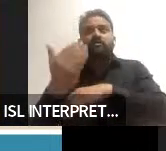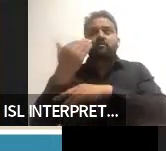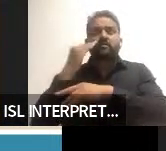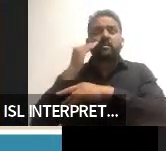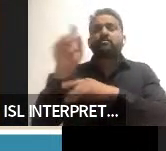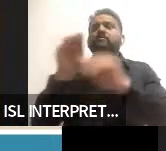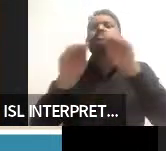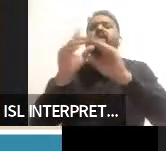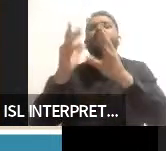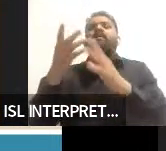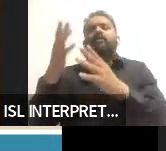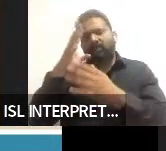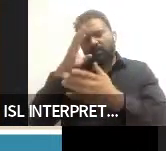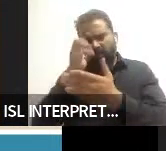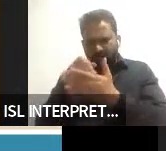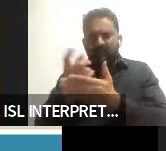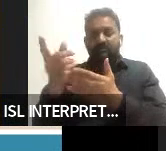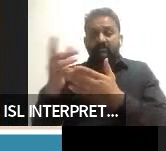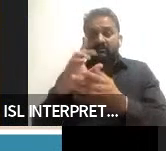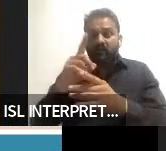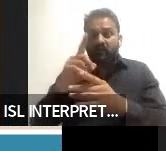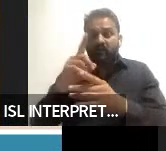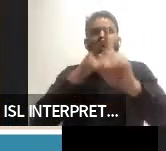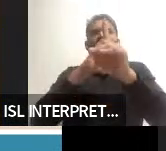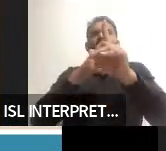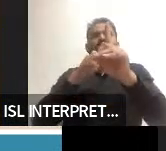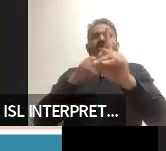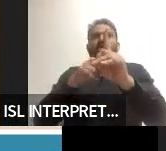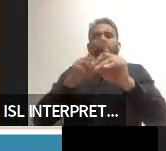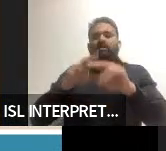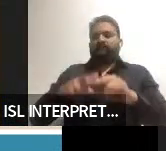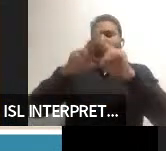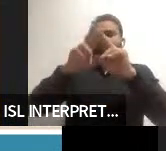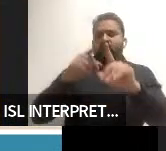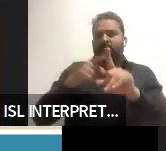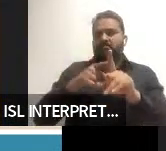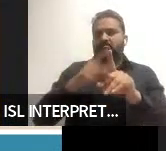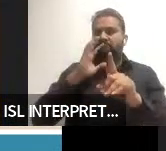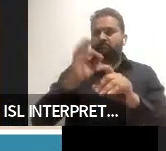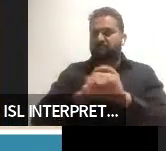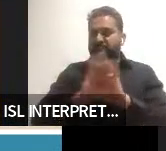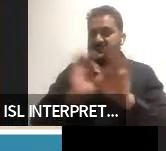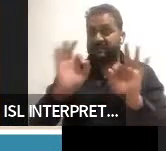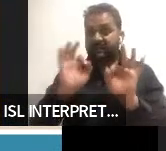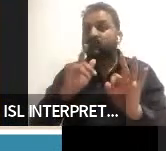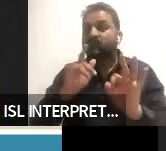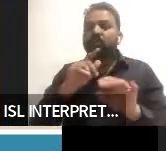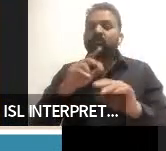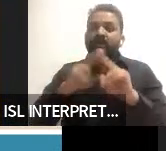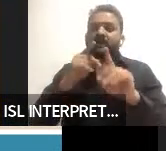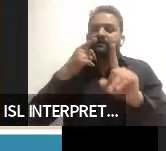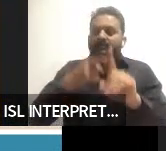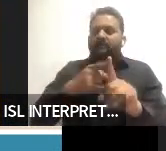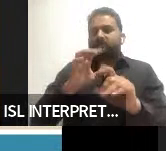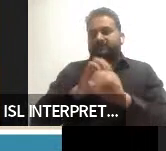have. At least you should have one indication to say that which one is your final draft which you are